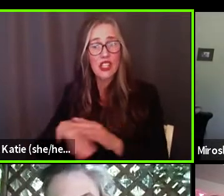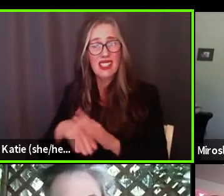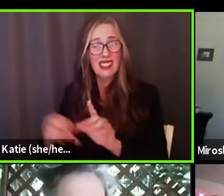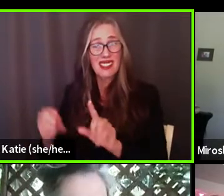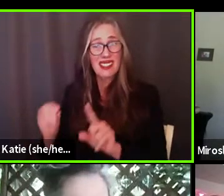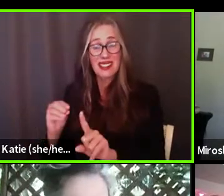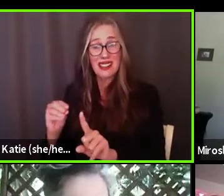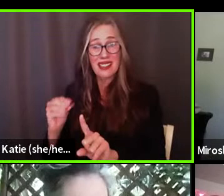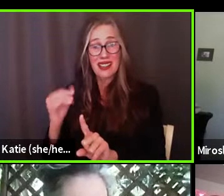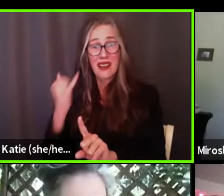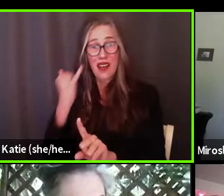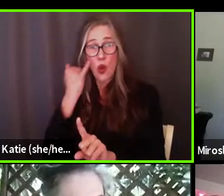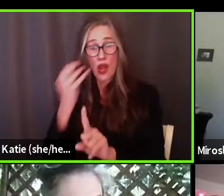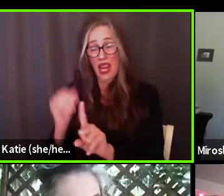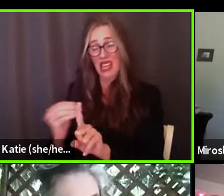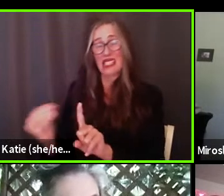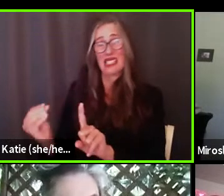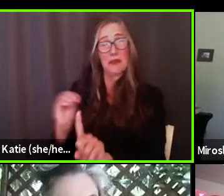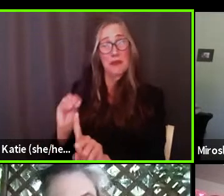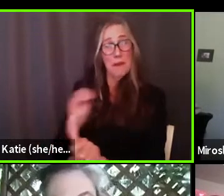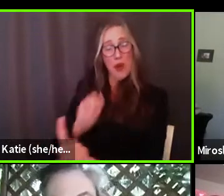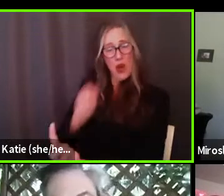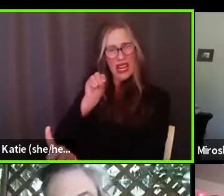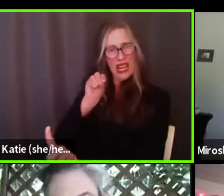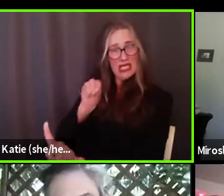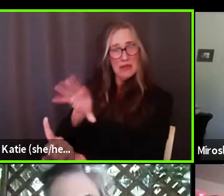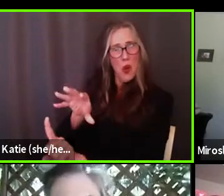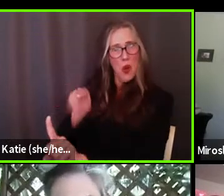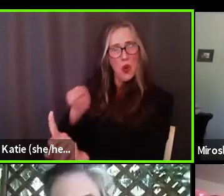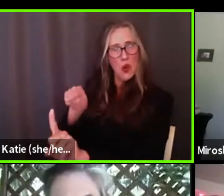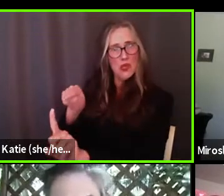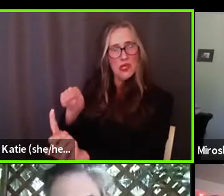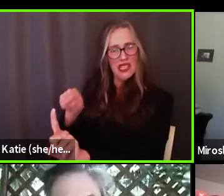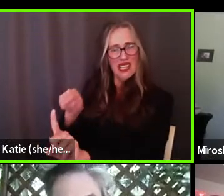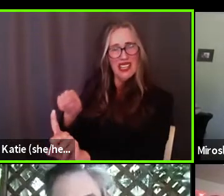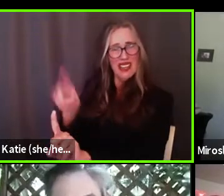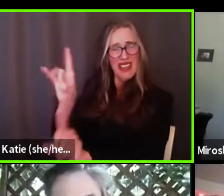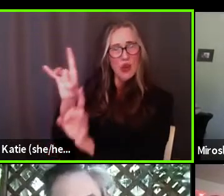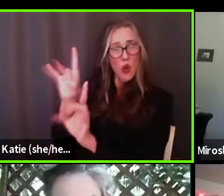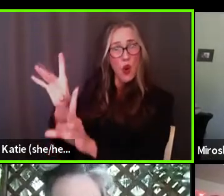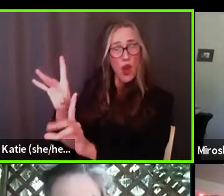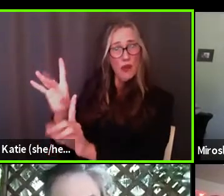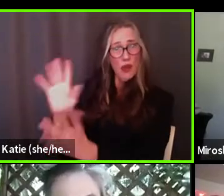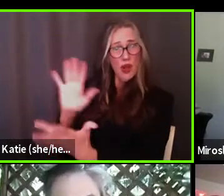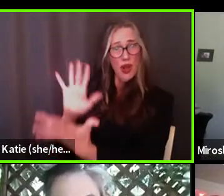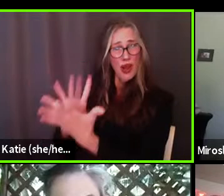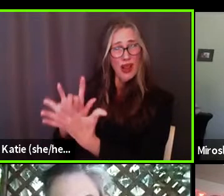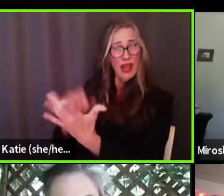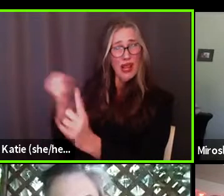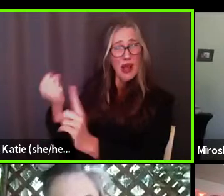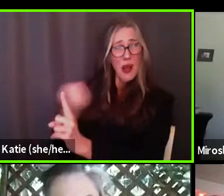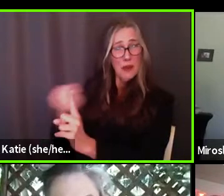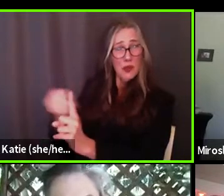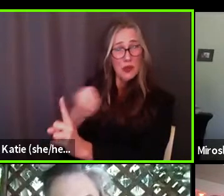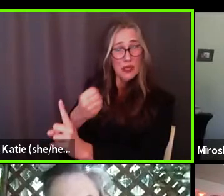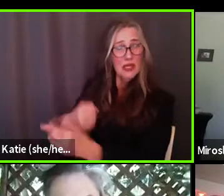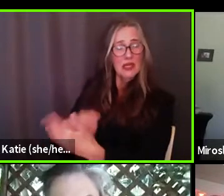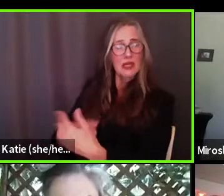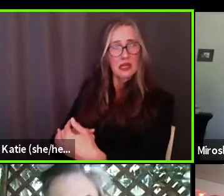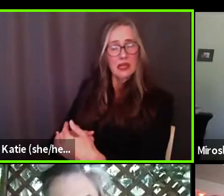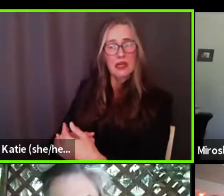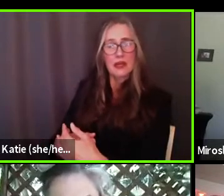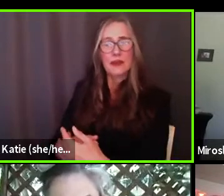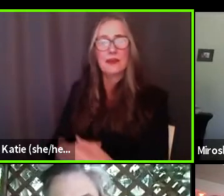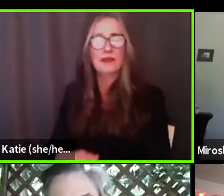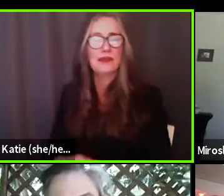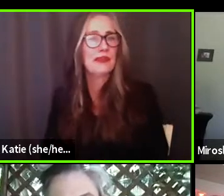horrible abuse um and my understanding is that there's litigation pending in that but that it